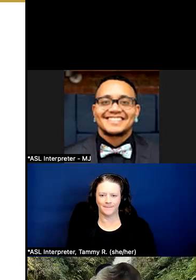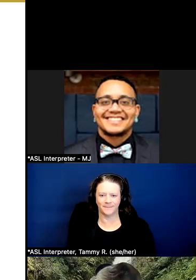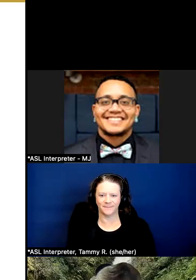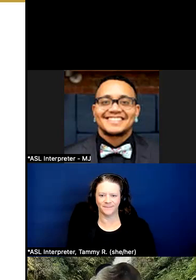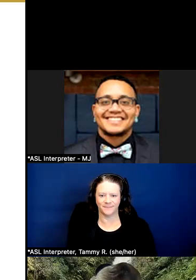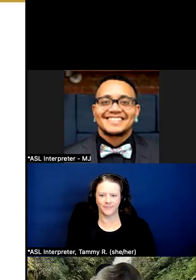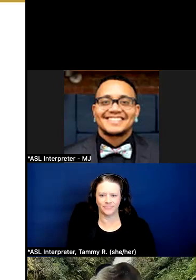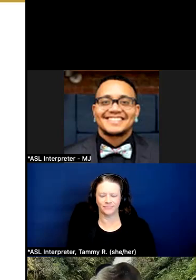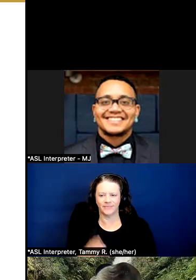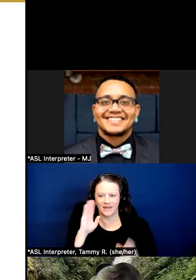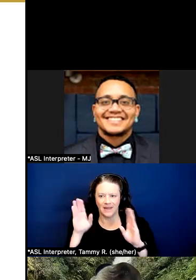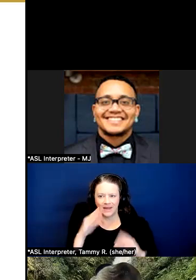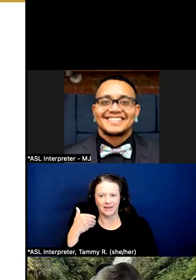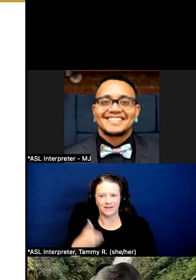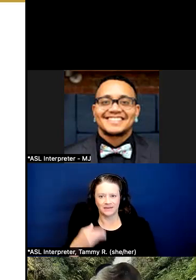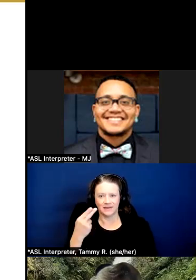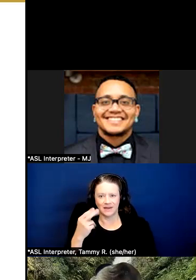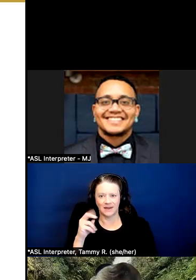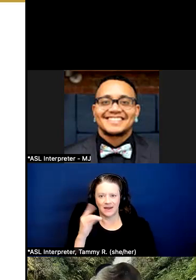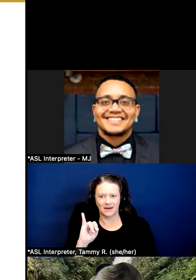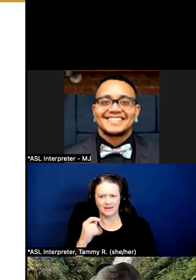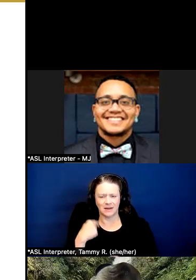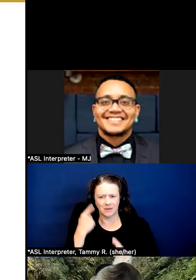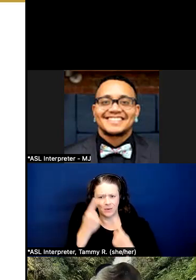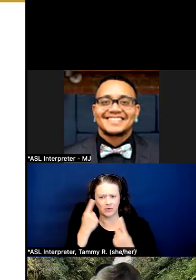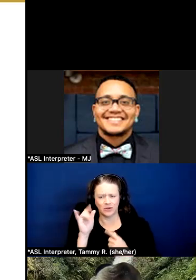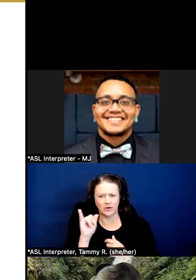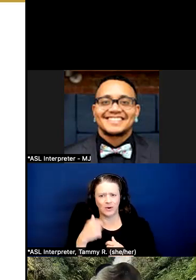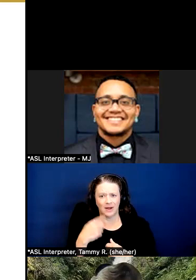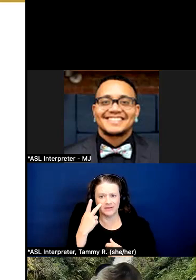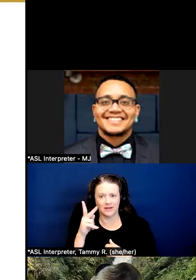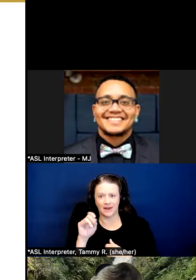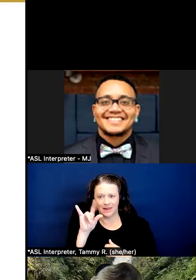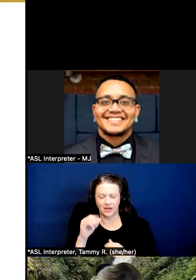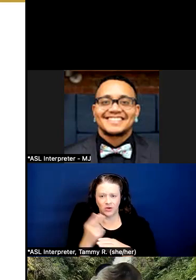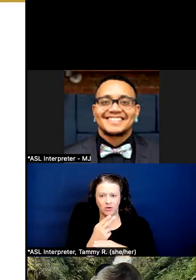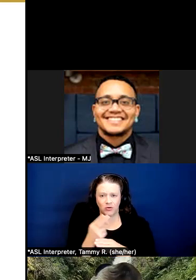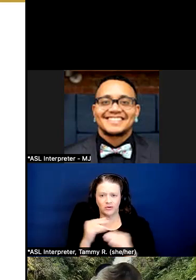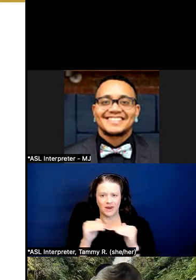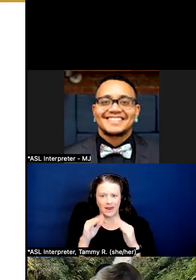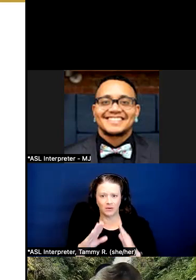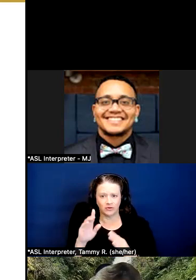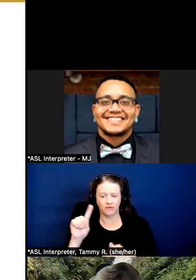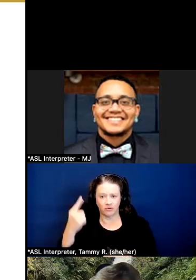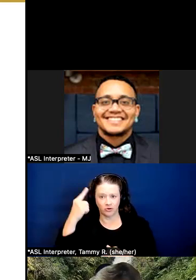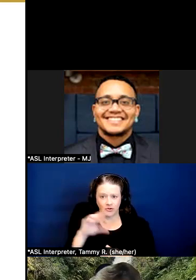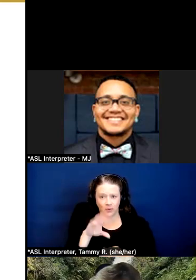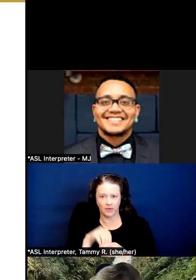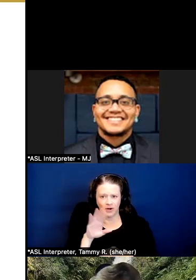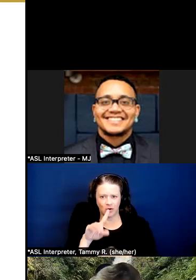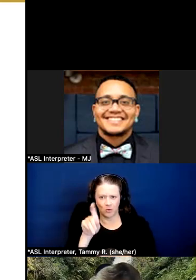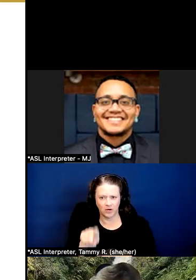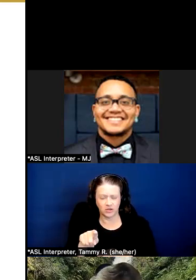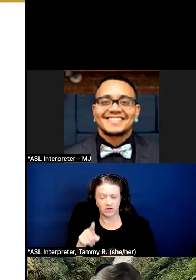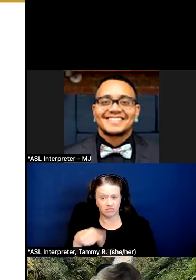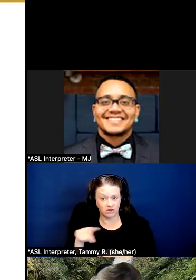Hi, Cris, this is Heidi. I'm wondering too, because I saw that Kelly used housing first in her question. Do you want to talk a little bit